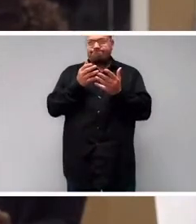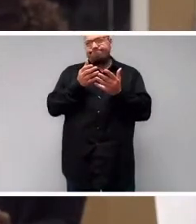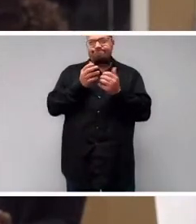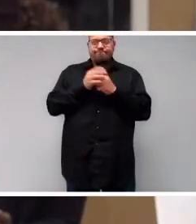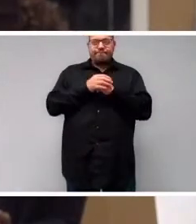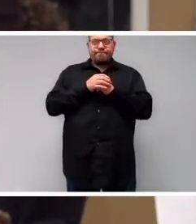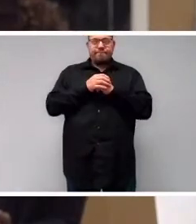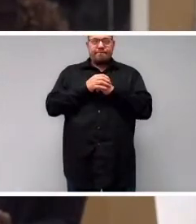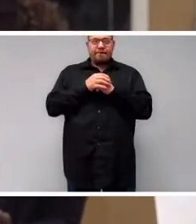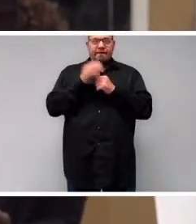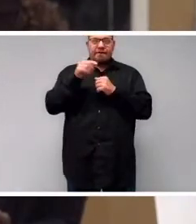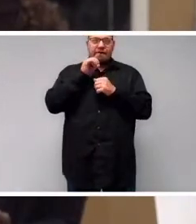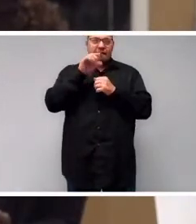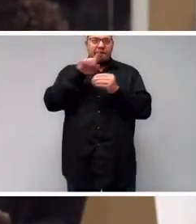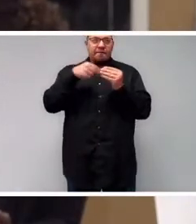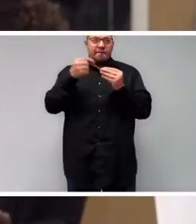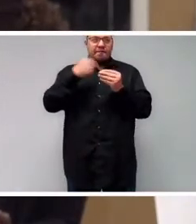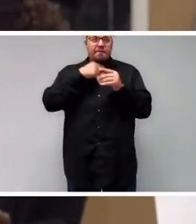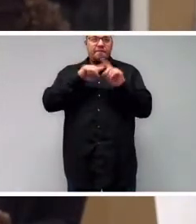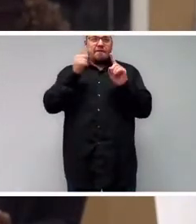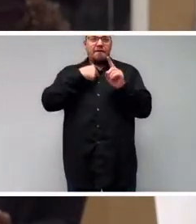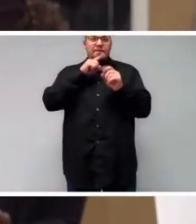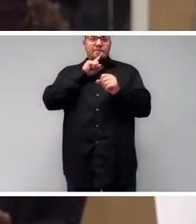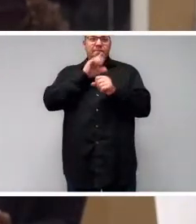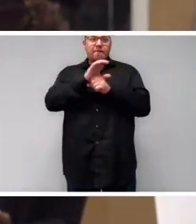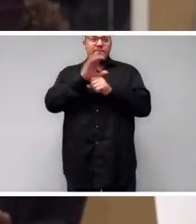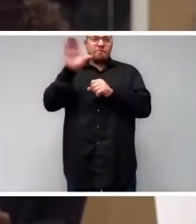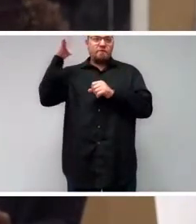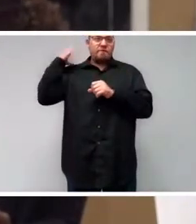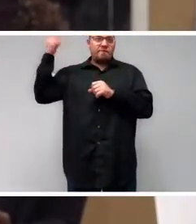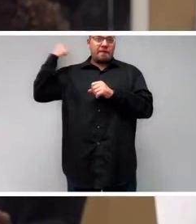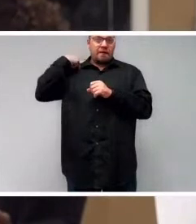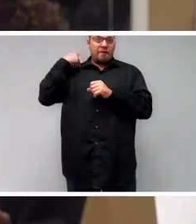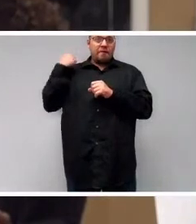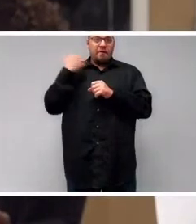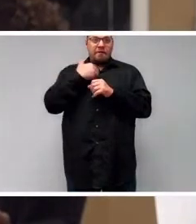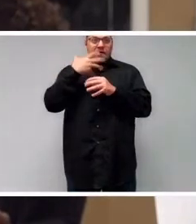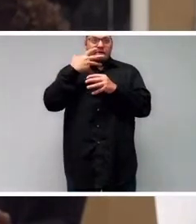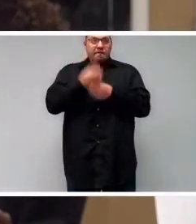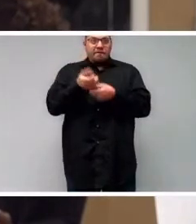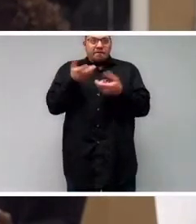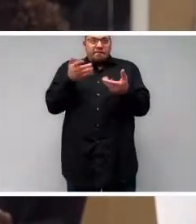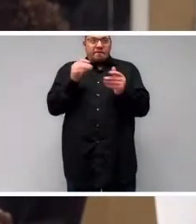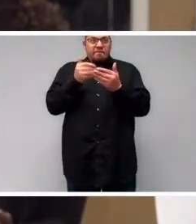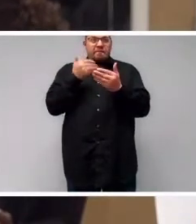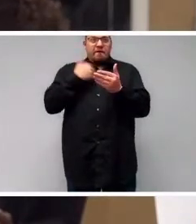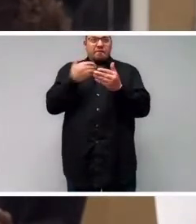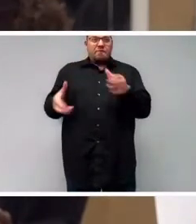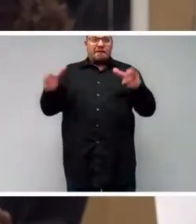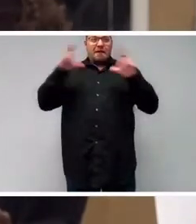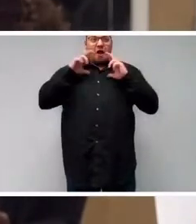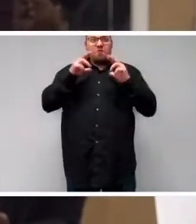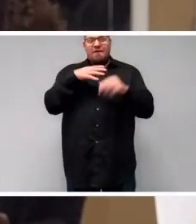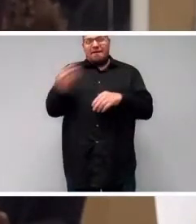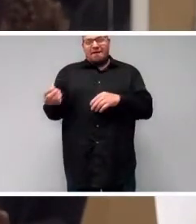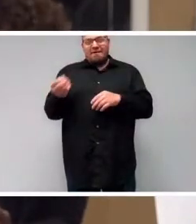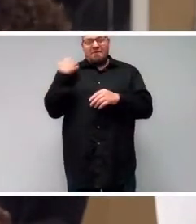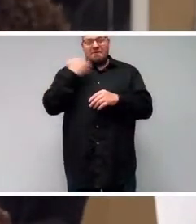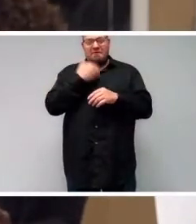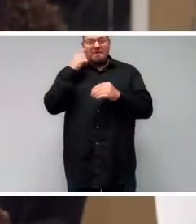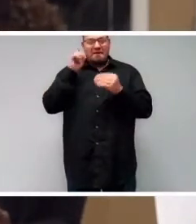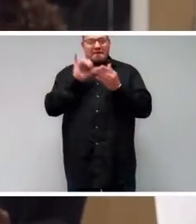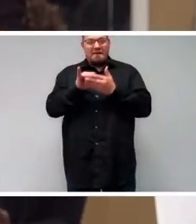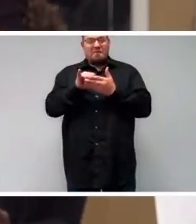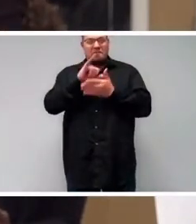this isn't about me, but I made a promise to Superintendent Perry that we'd have this wrapped up before I retire. And we were thinking that would be